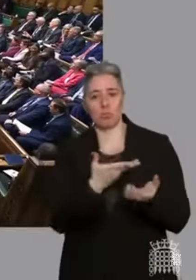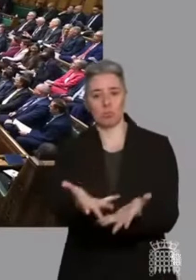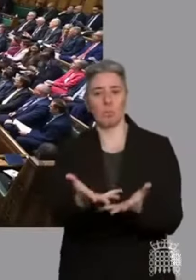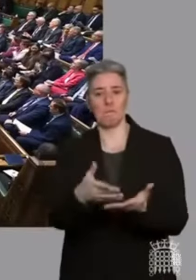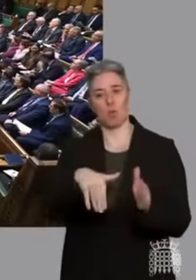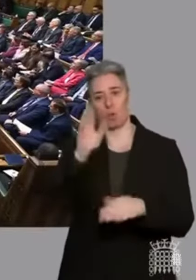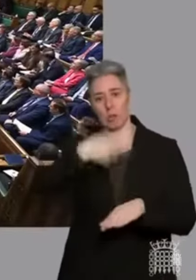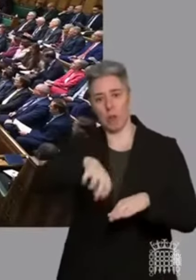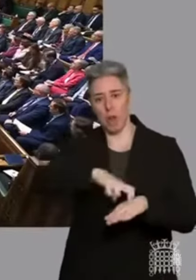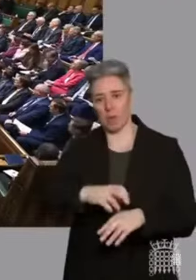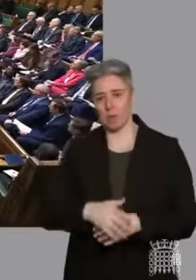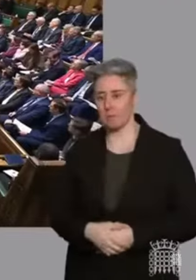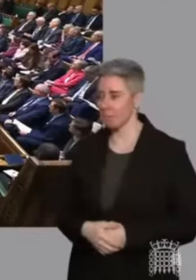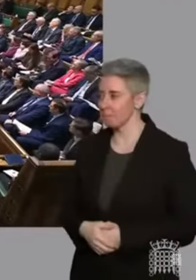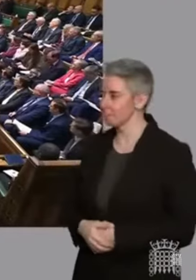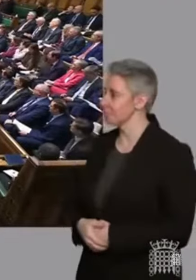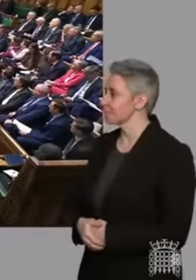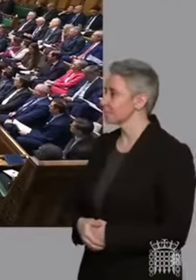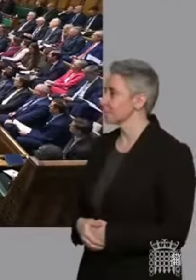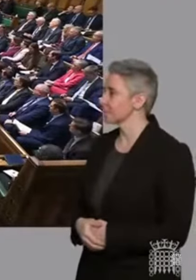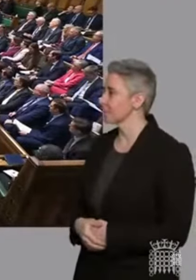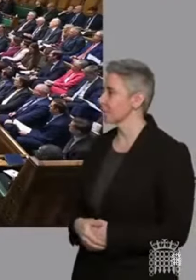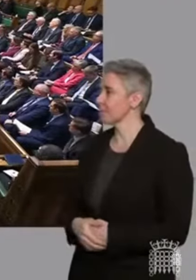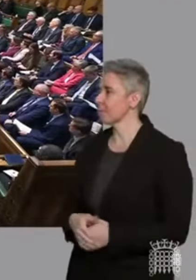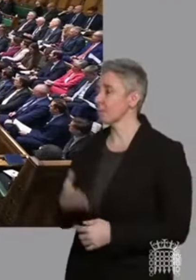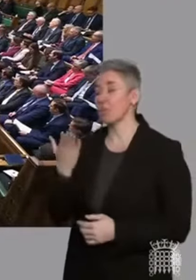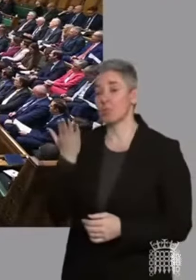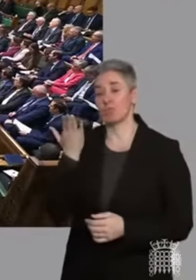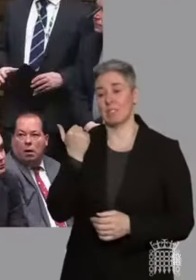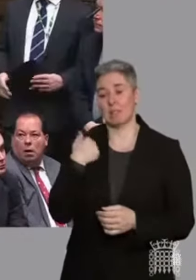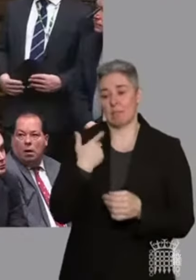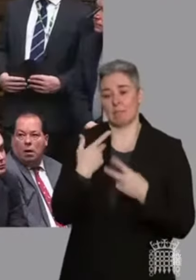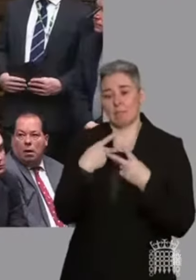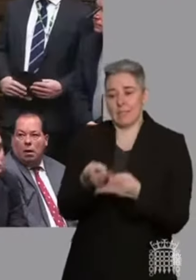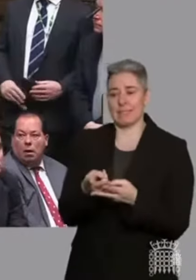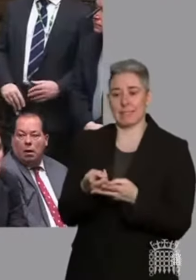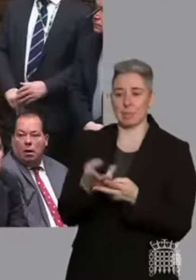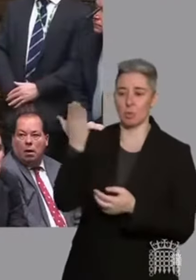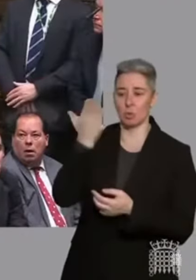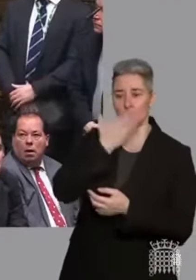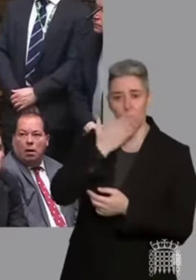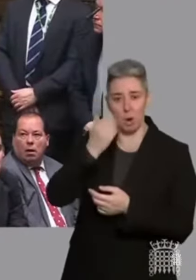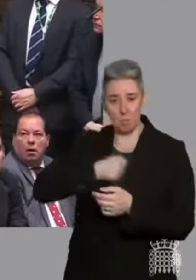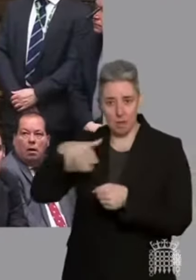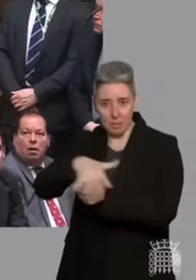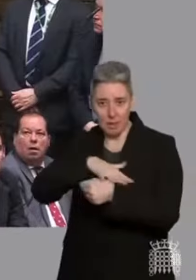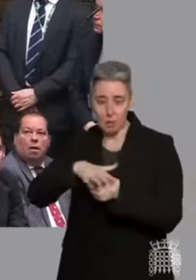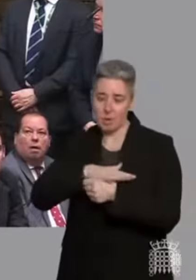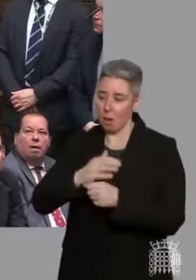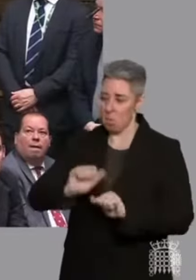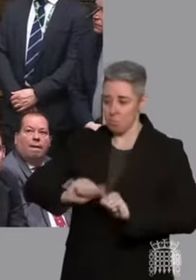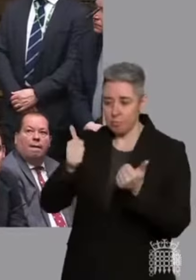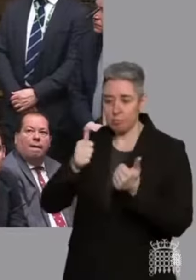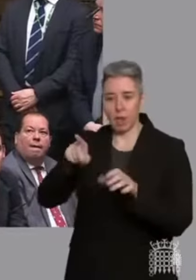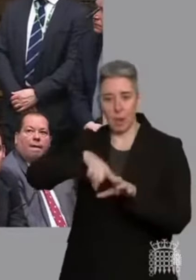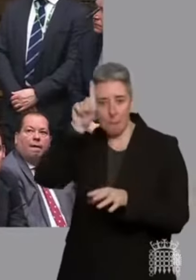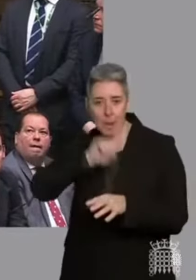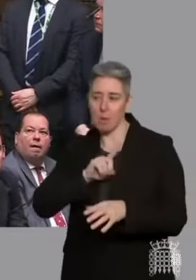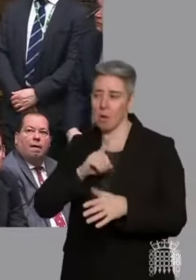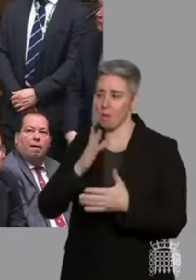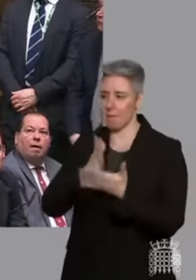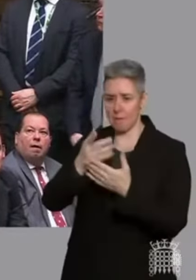great school in my constituency with fantastic young people and innovative and motivated teaching staff. But 14 years of